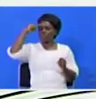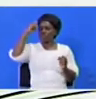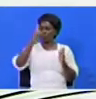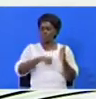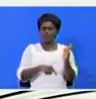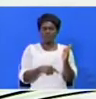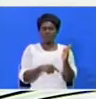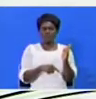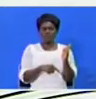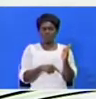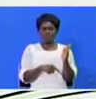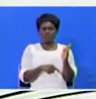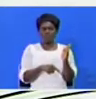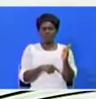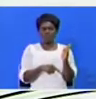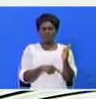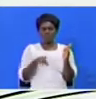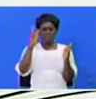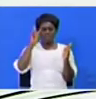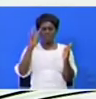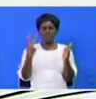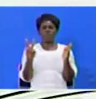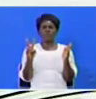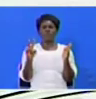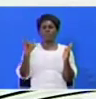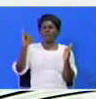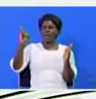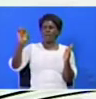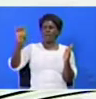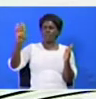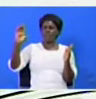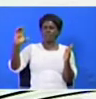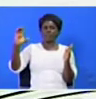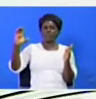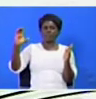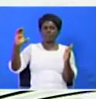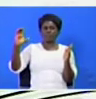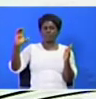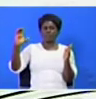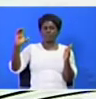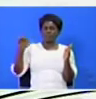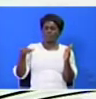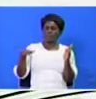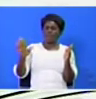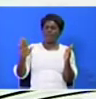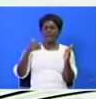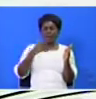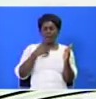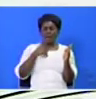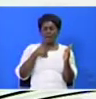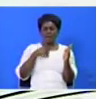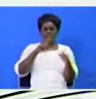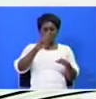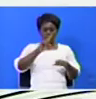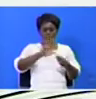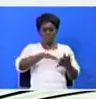I go by the views of the IEBC, because they're the ones with the timelines and